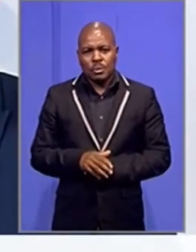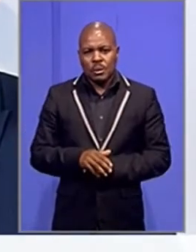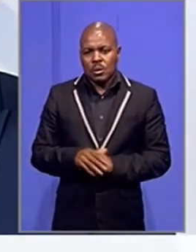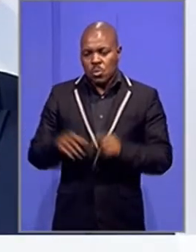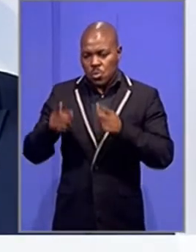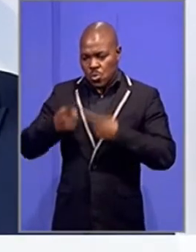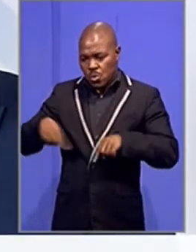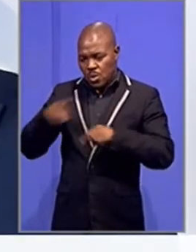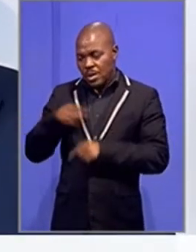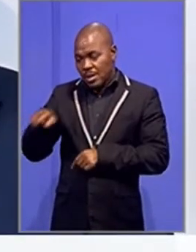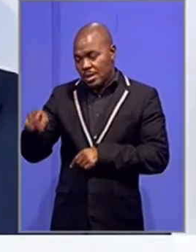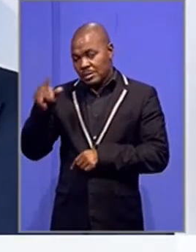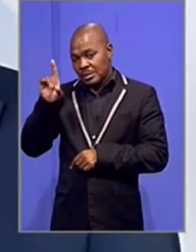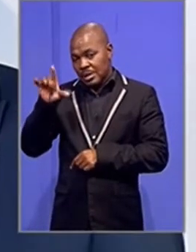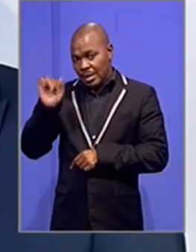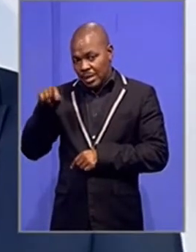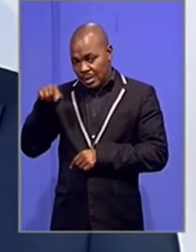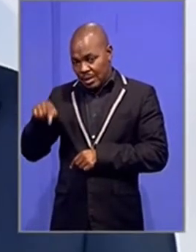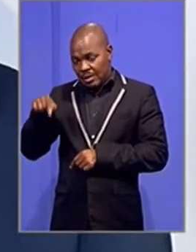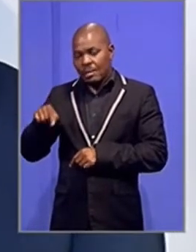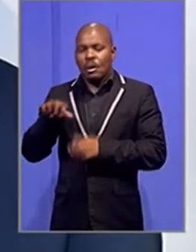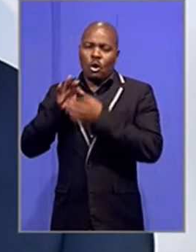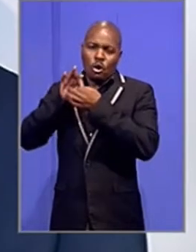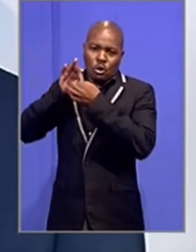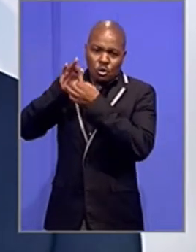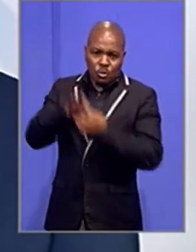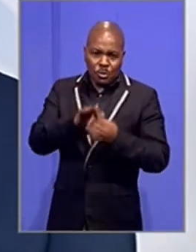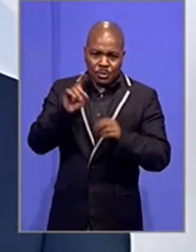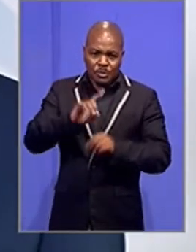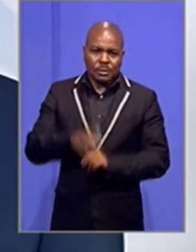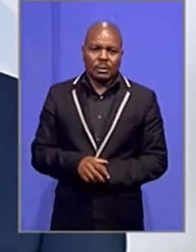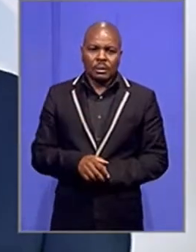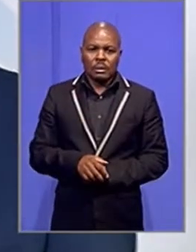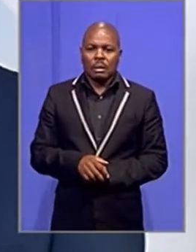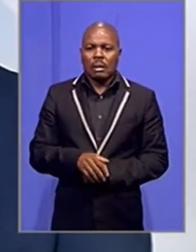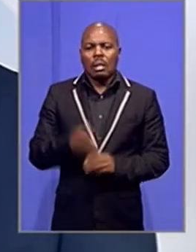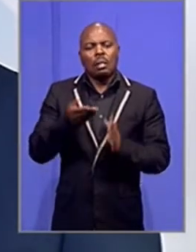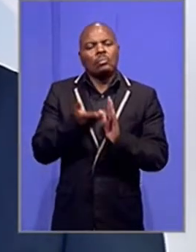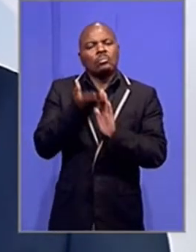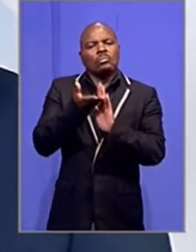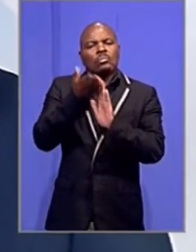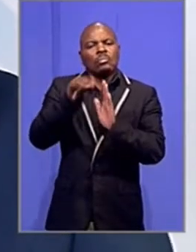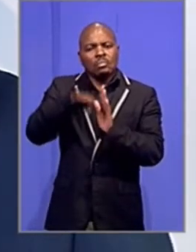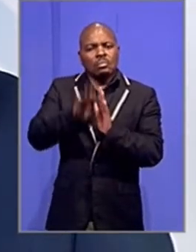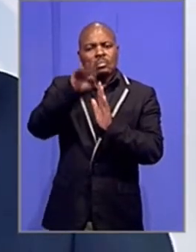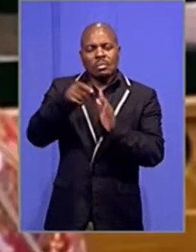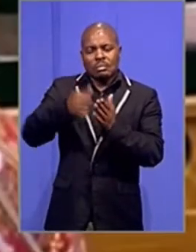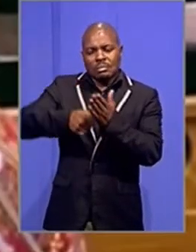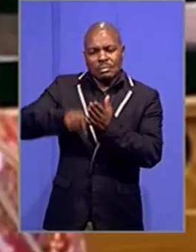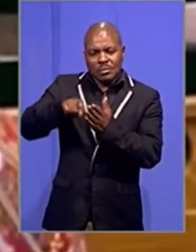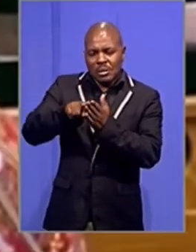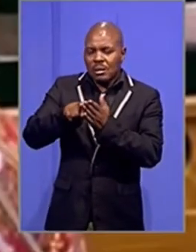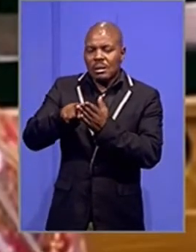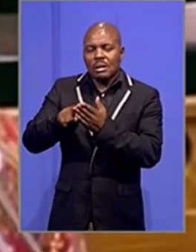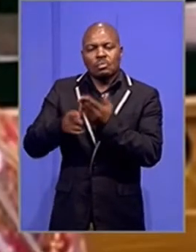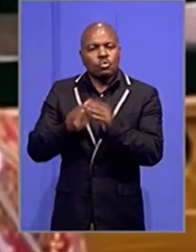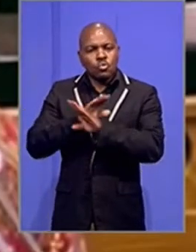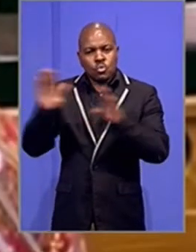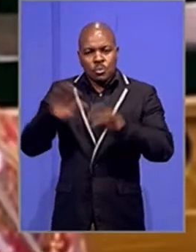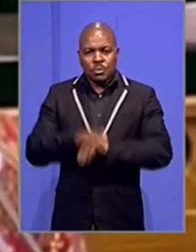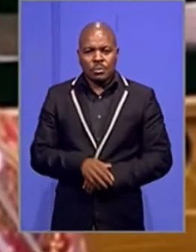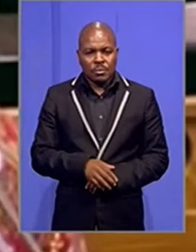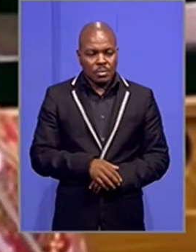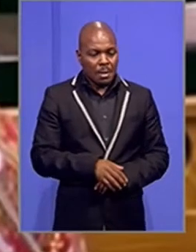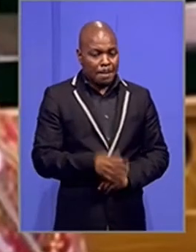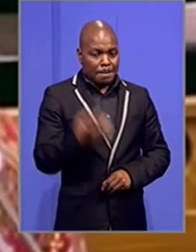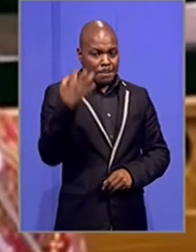spending cuts and savings, the DA commits to protecting inflationary increases in social grants. The Minister must outline a plan